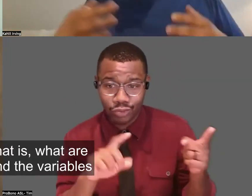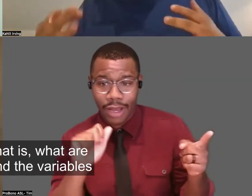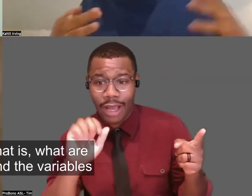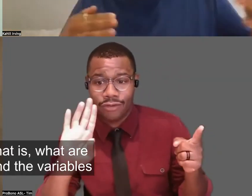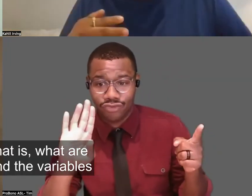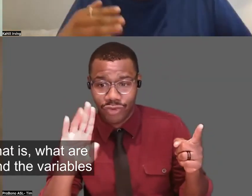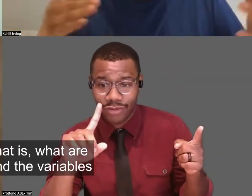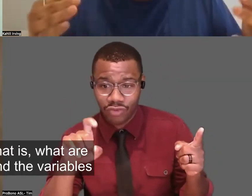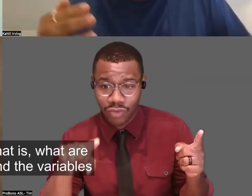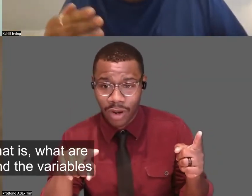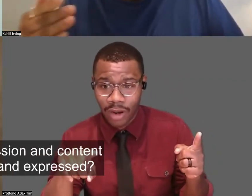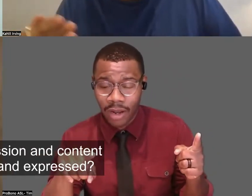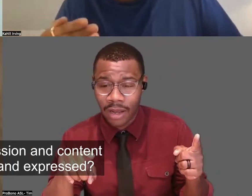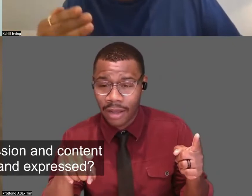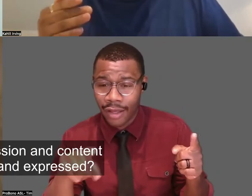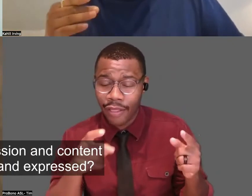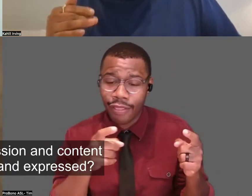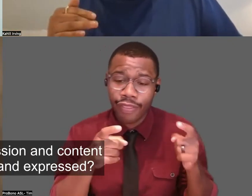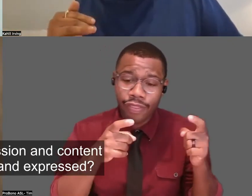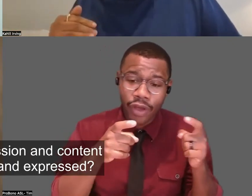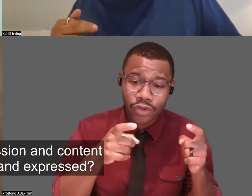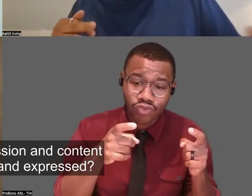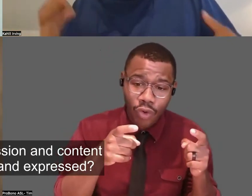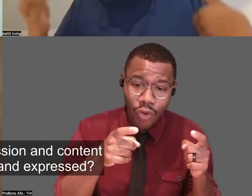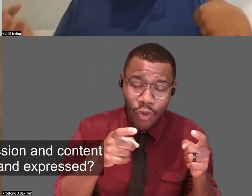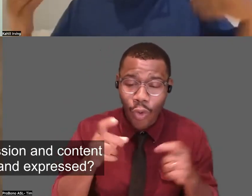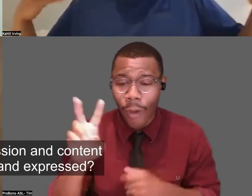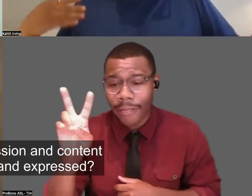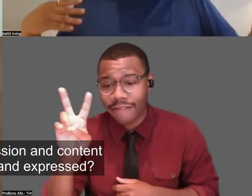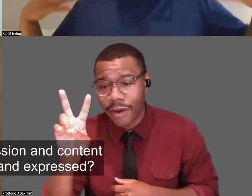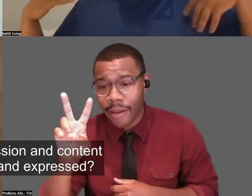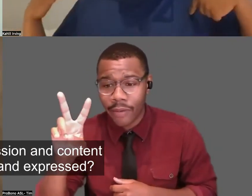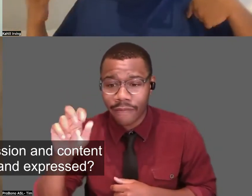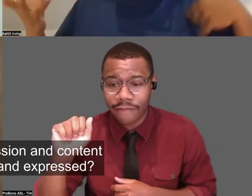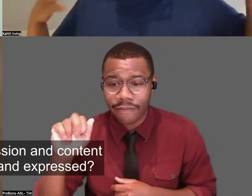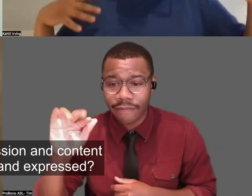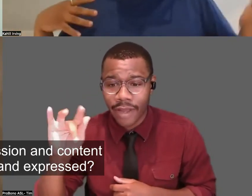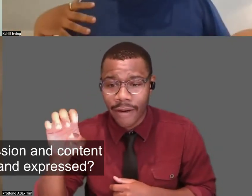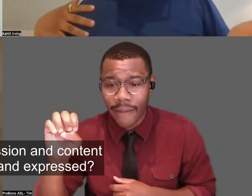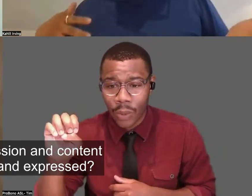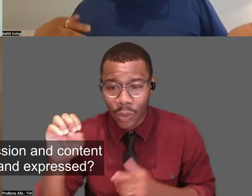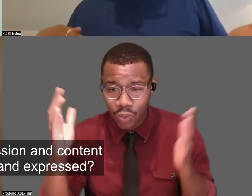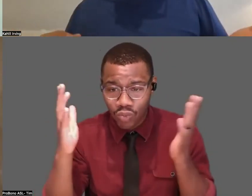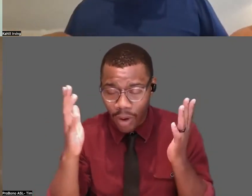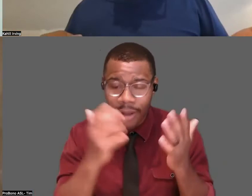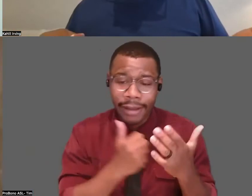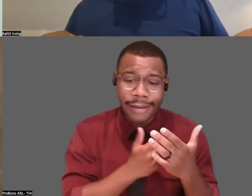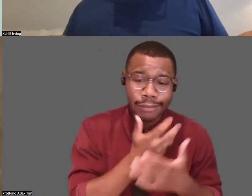are the controls and the variables by which expression and content is understood and